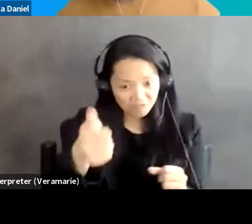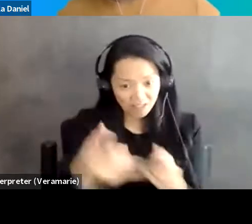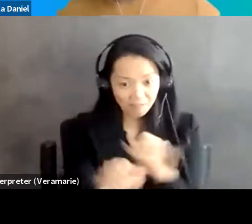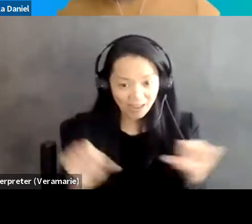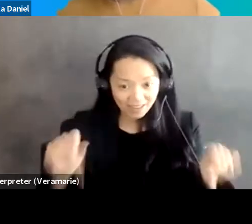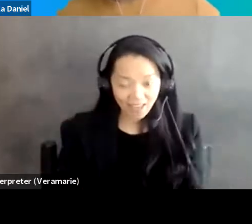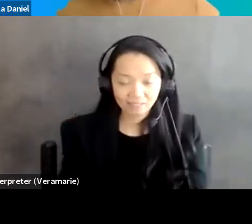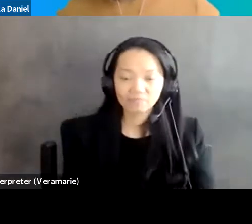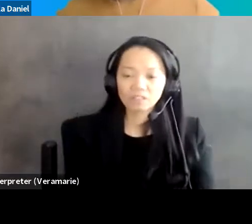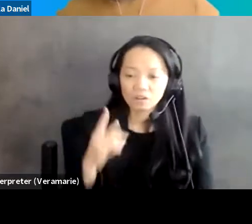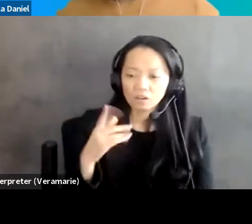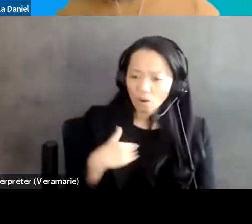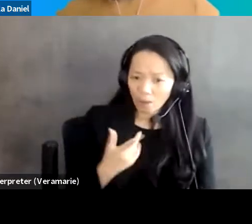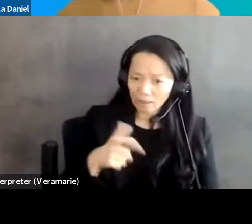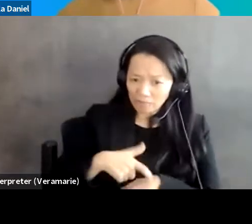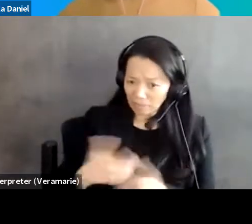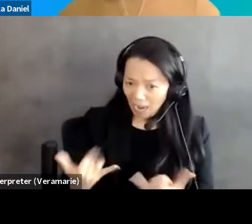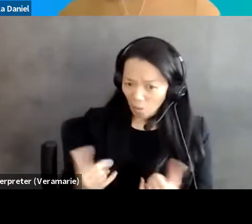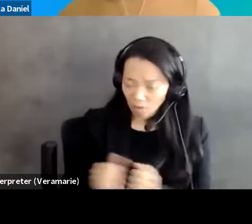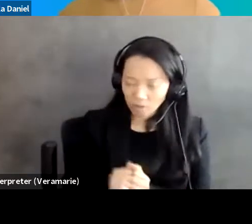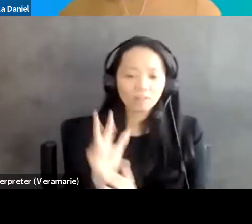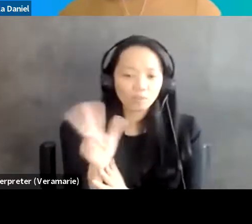got about 3 or 4 minutes.